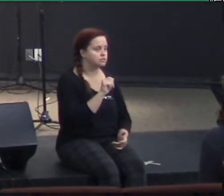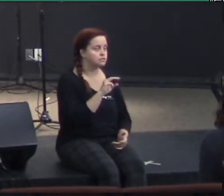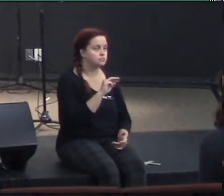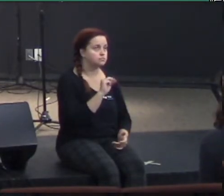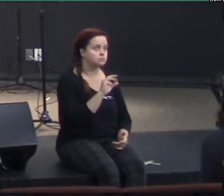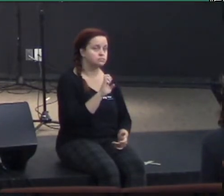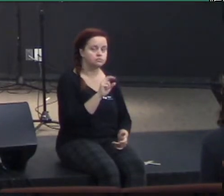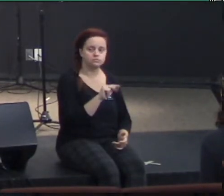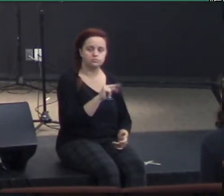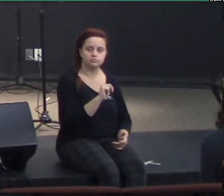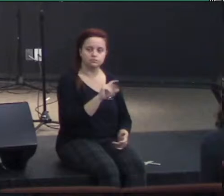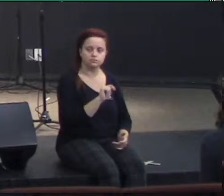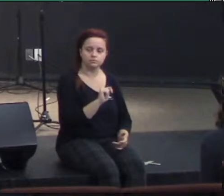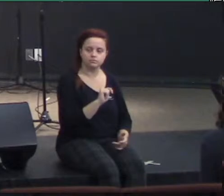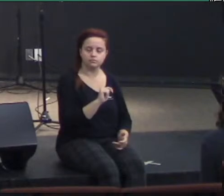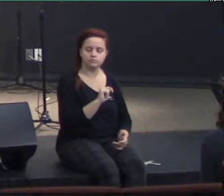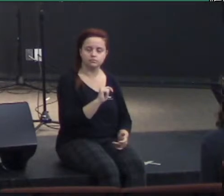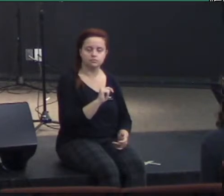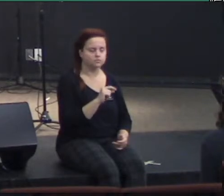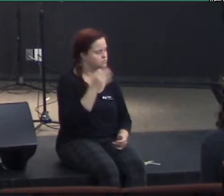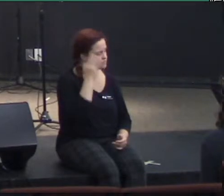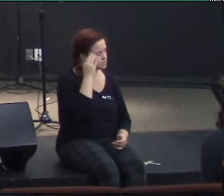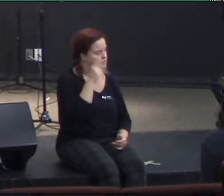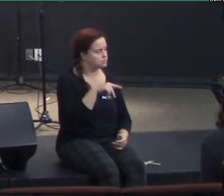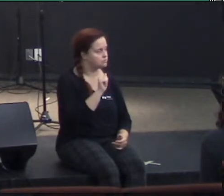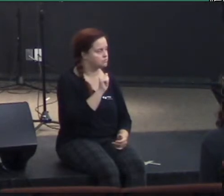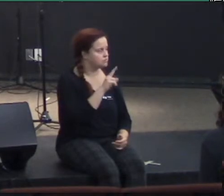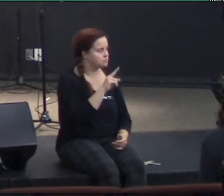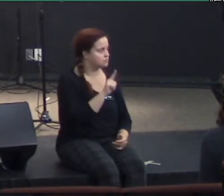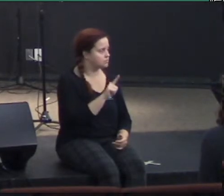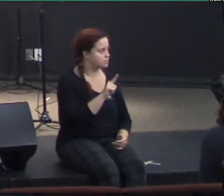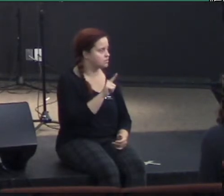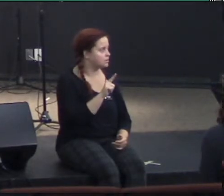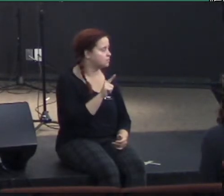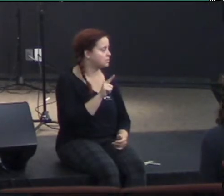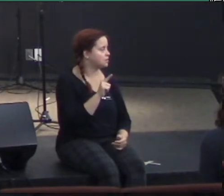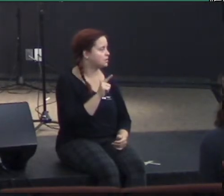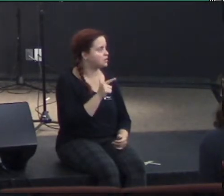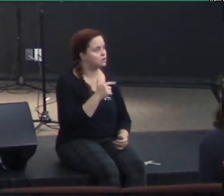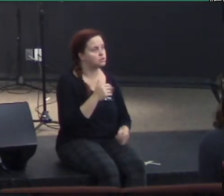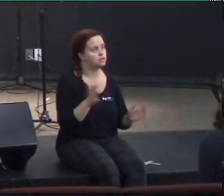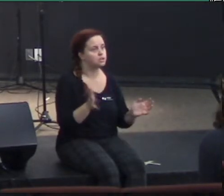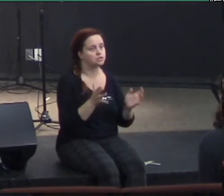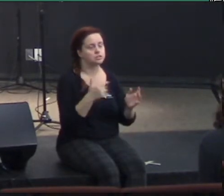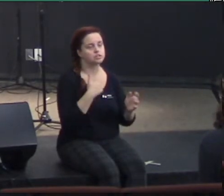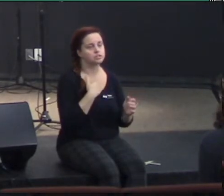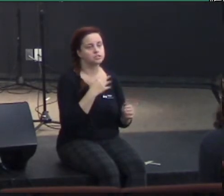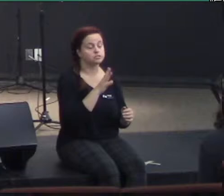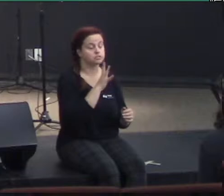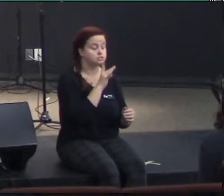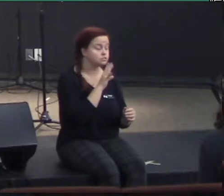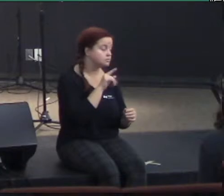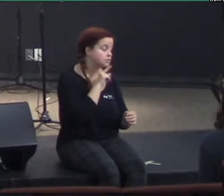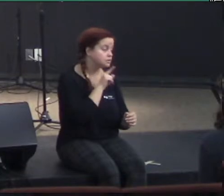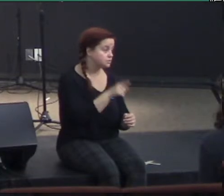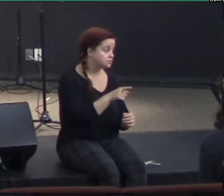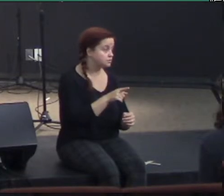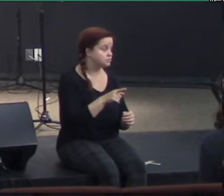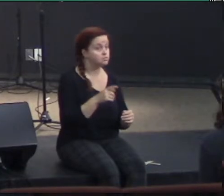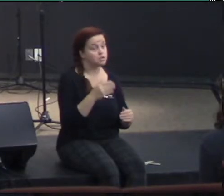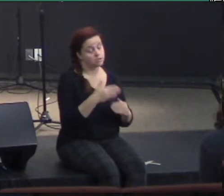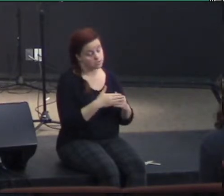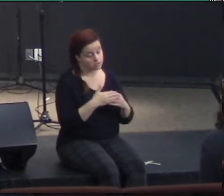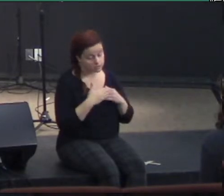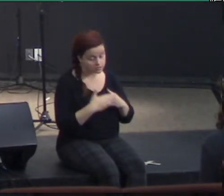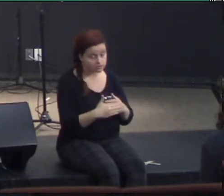and truth being mentioned all the time. You know, Paul charges us to speak the truth in love here, you know, and then goes on